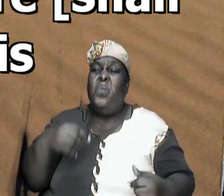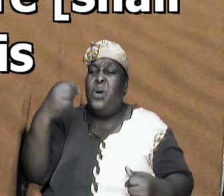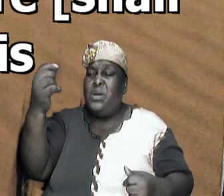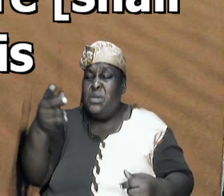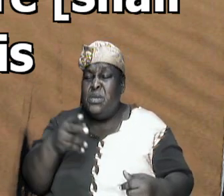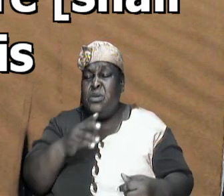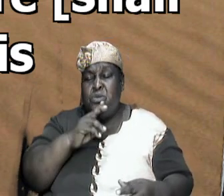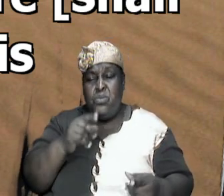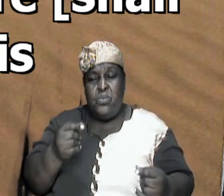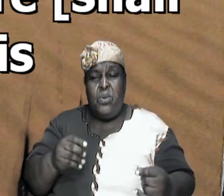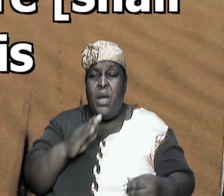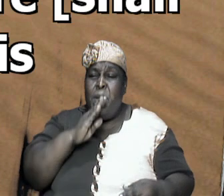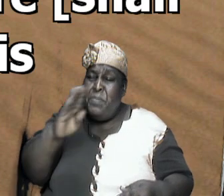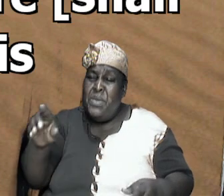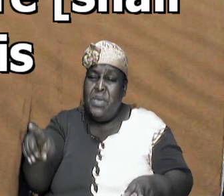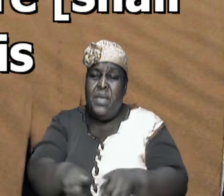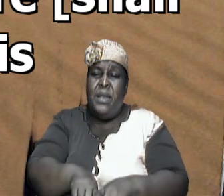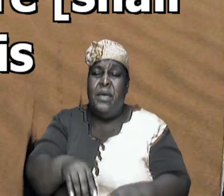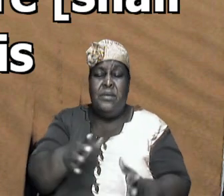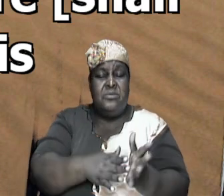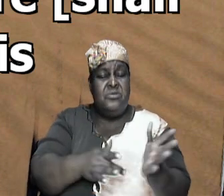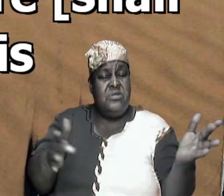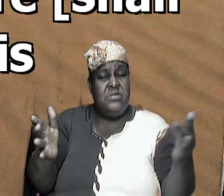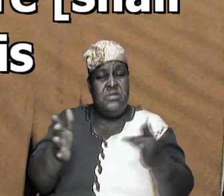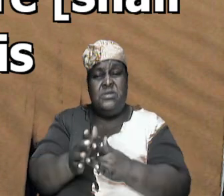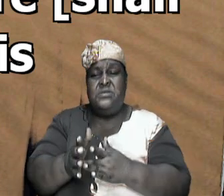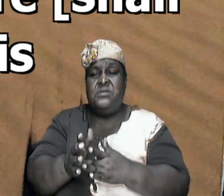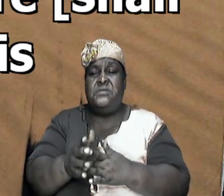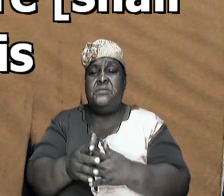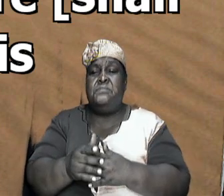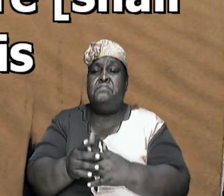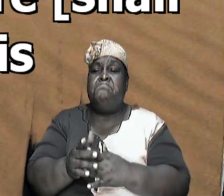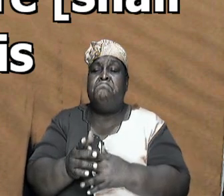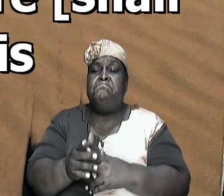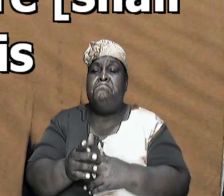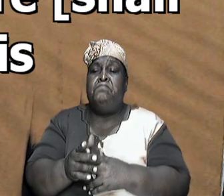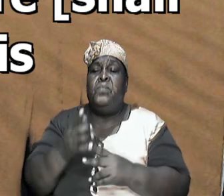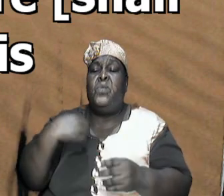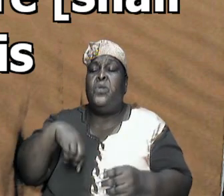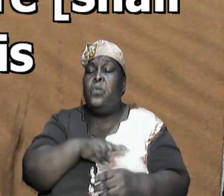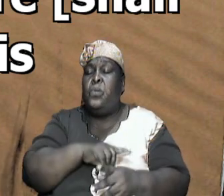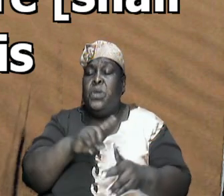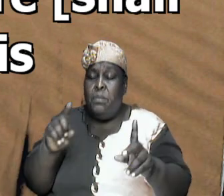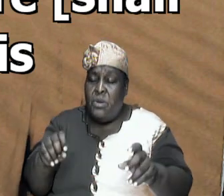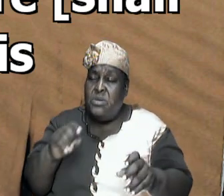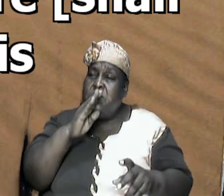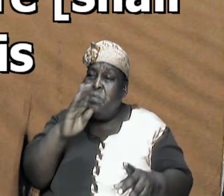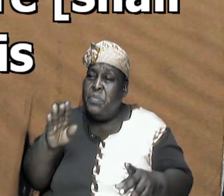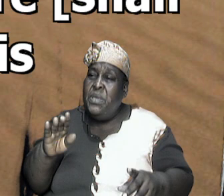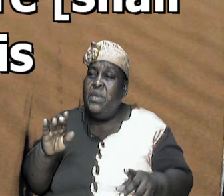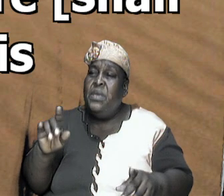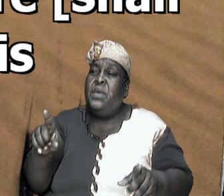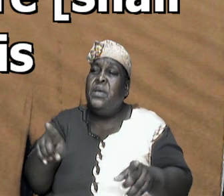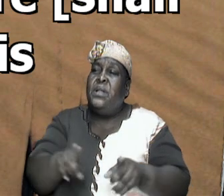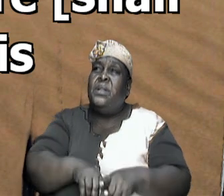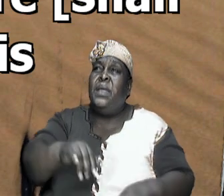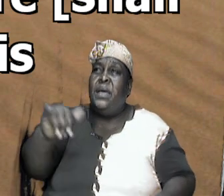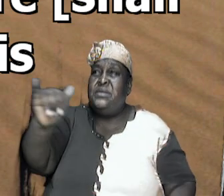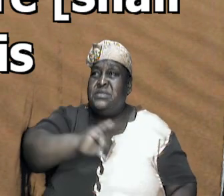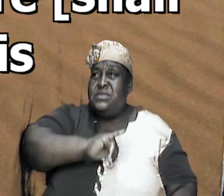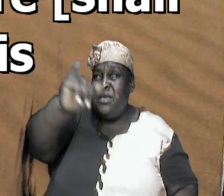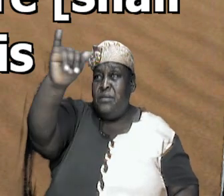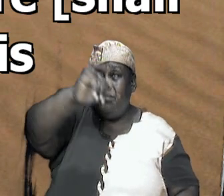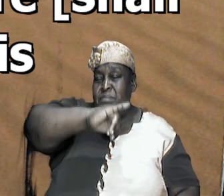be like him. Right? We are to be like him. We are to